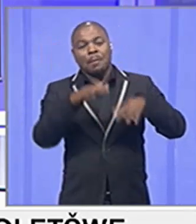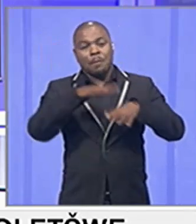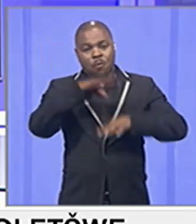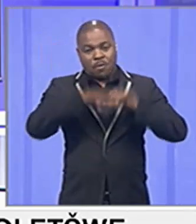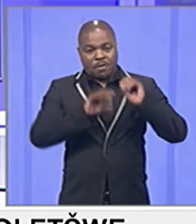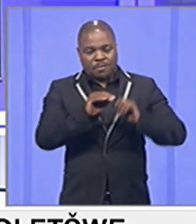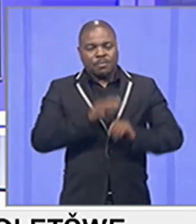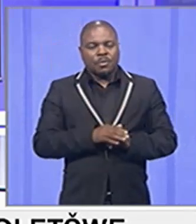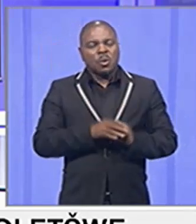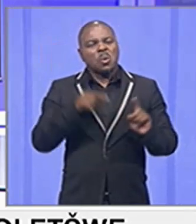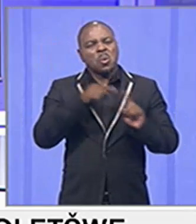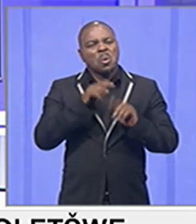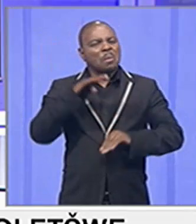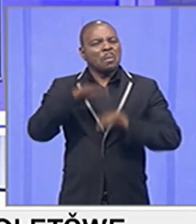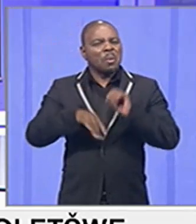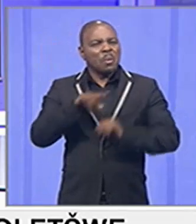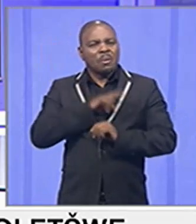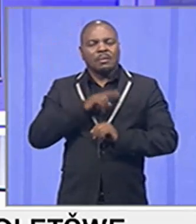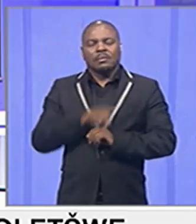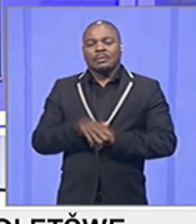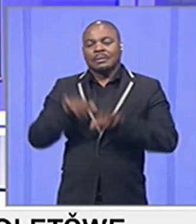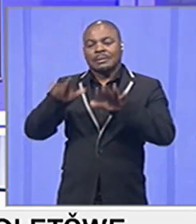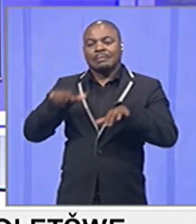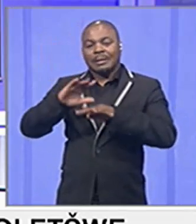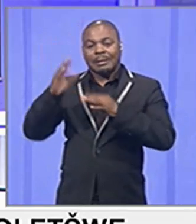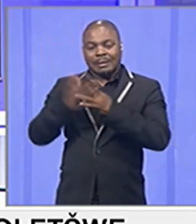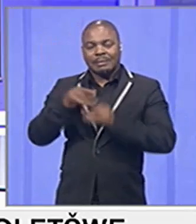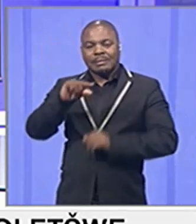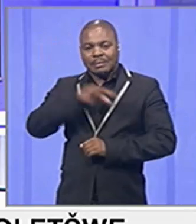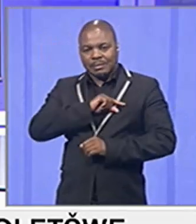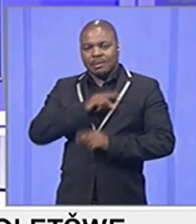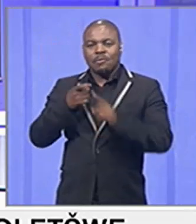o tlilwe godimo ga melato ye 17 go e